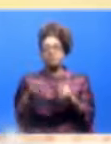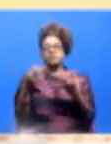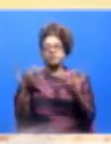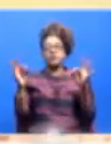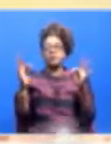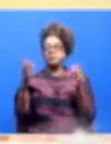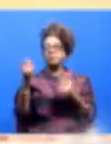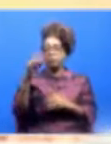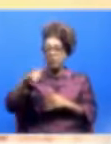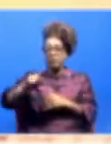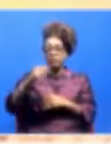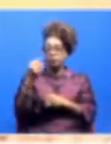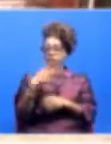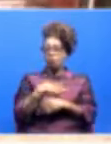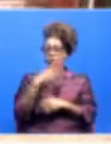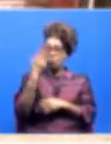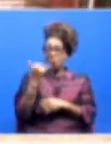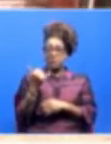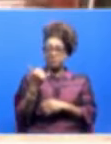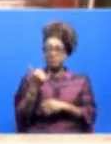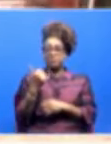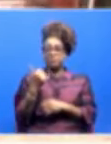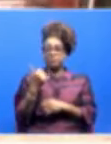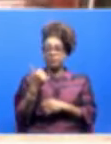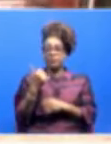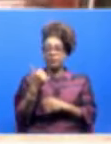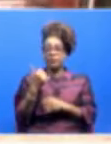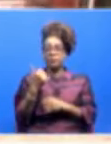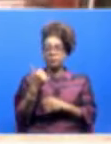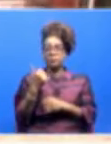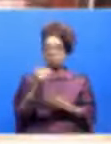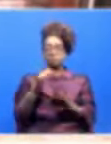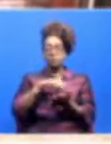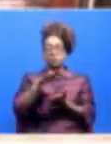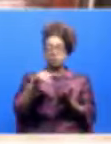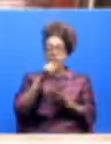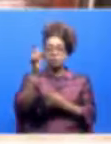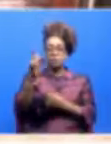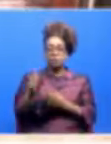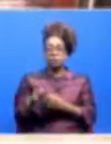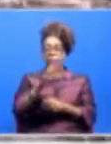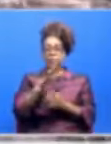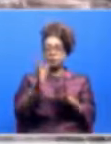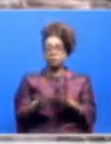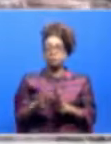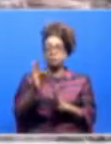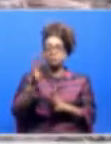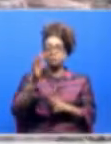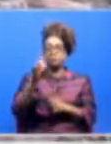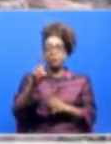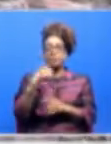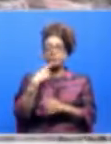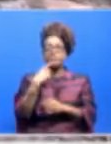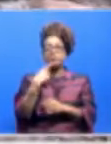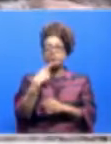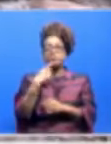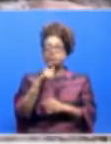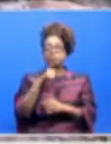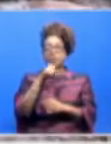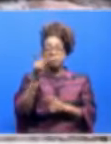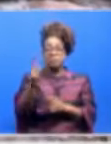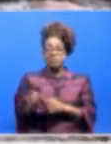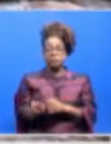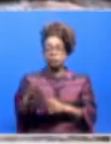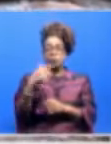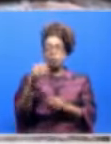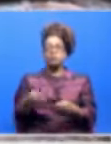hata anashangaa kwa nini? Central Regional Commissioner Frederick Shisia says the man behind the supply of illicit brew